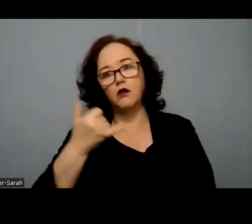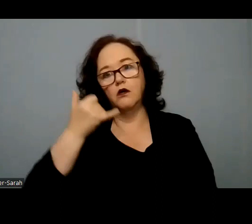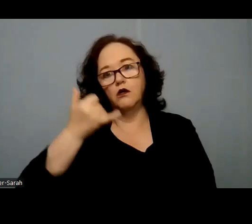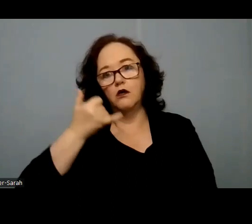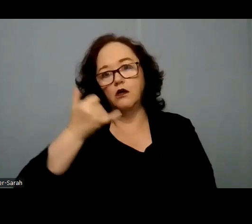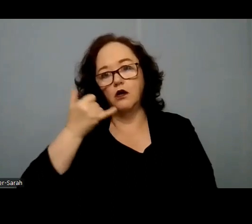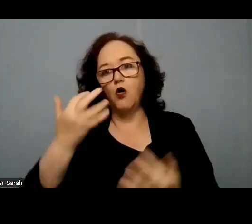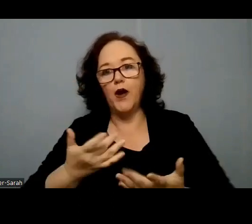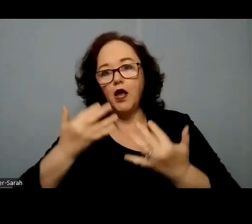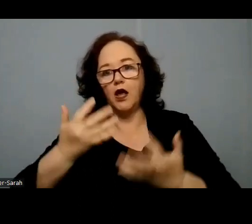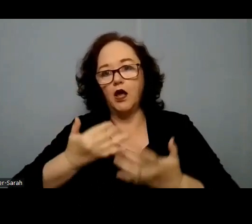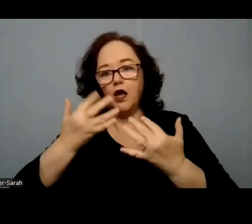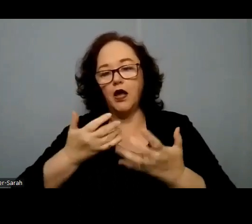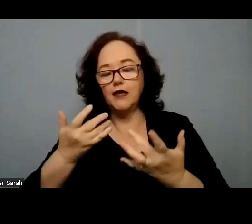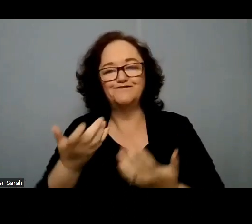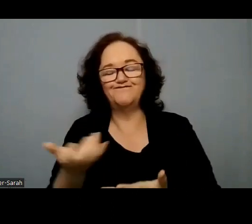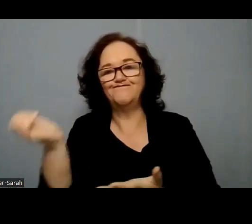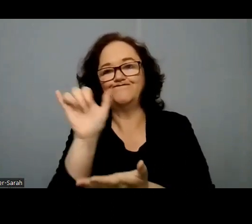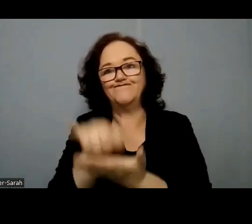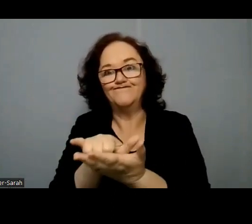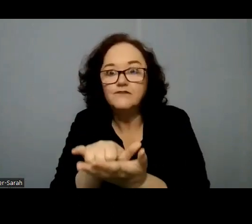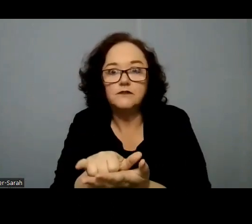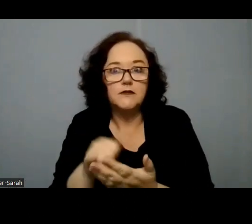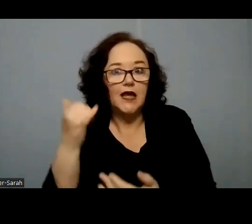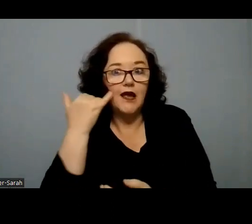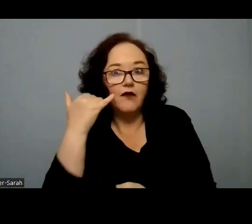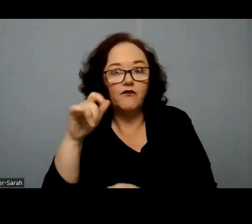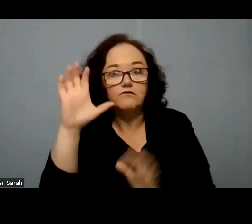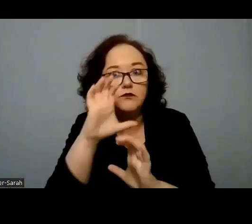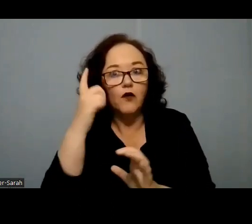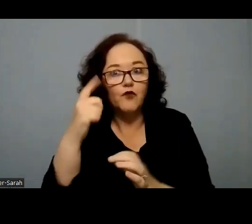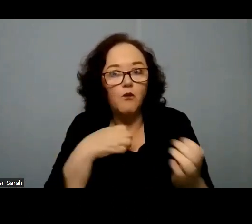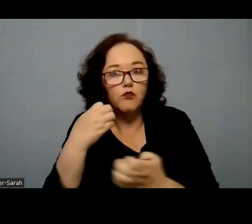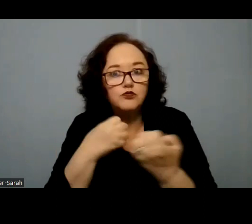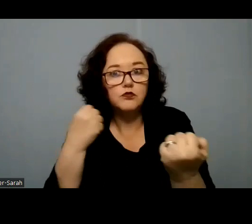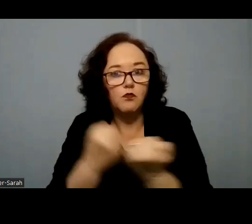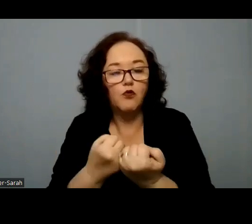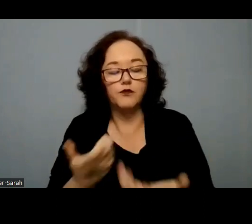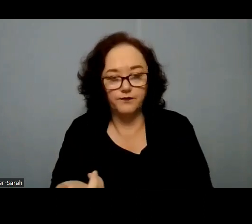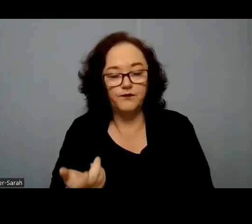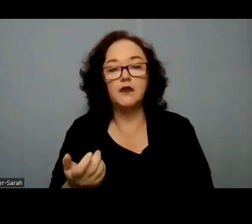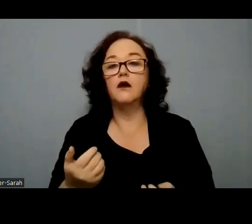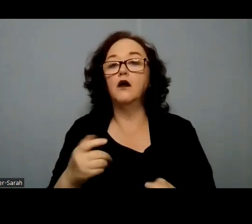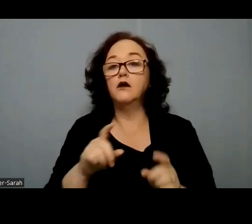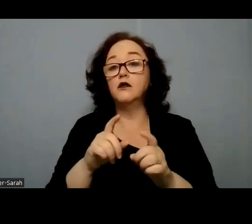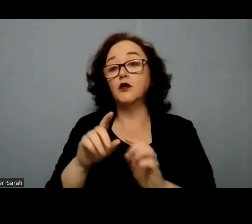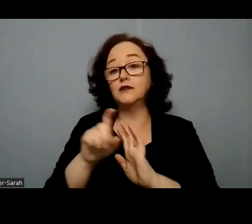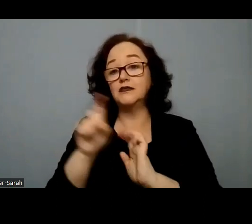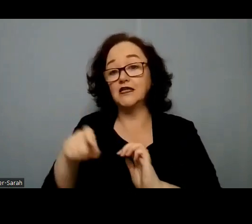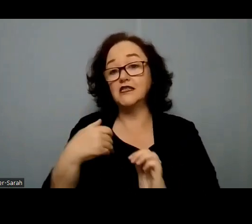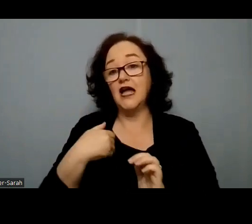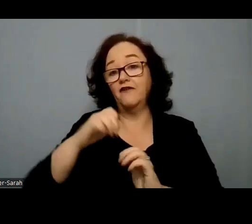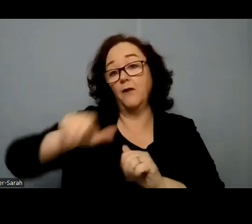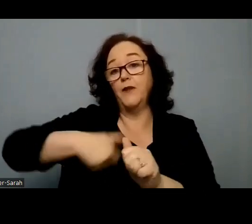terribly long, especially as they're seeking emotional support. And then as the backup center for Texas, our eyes are on the blue